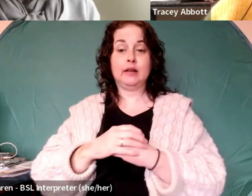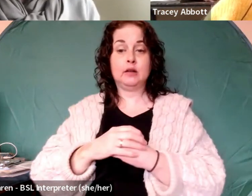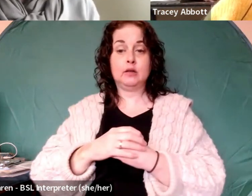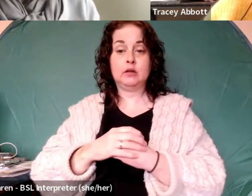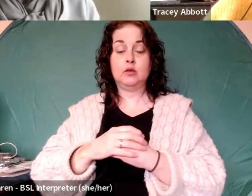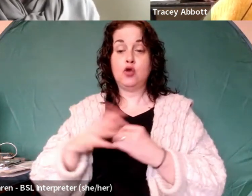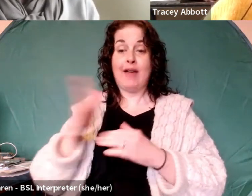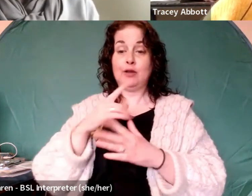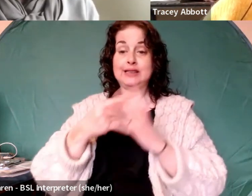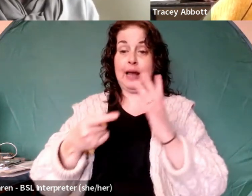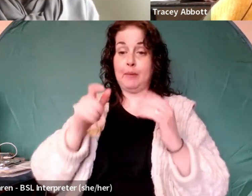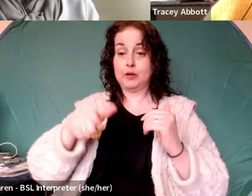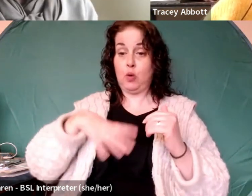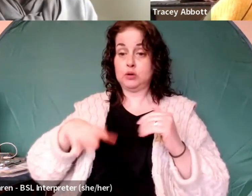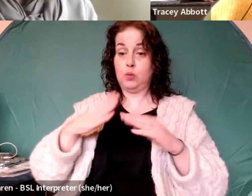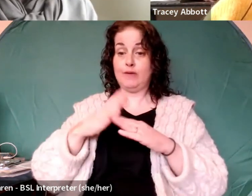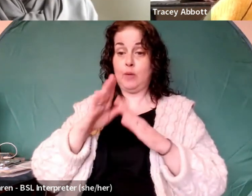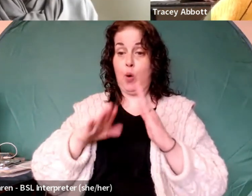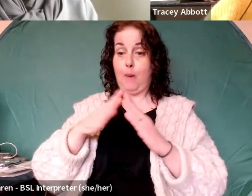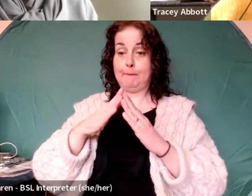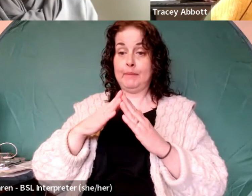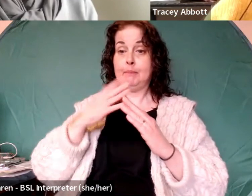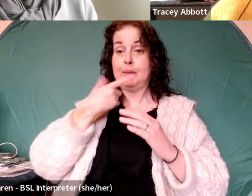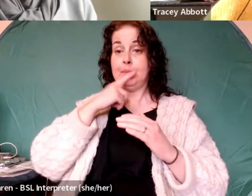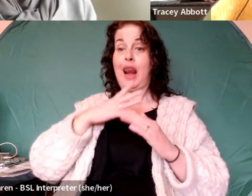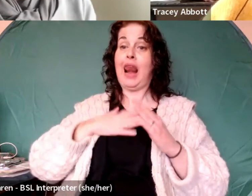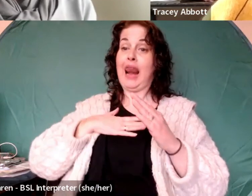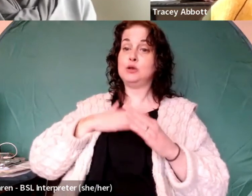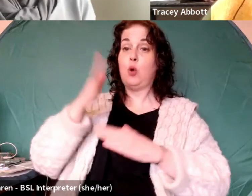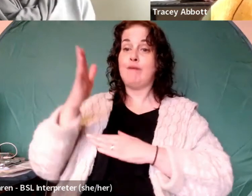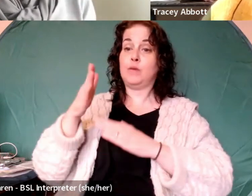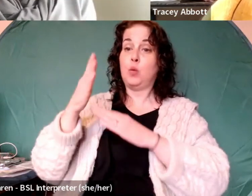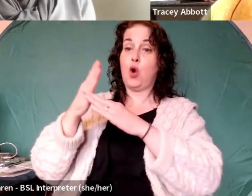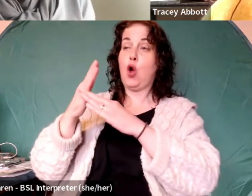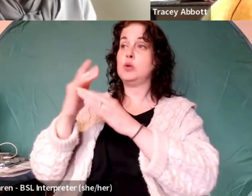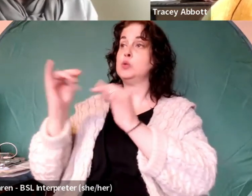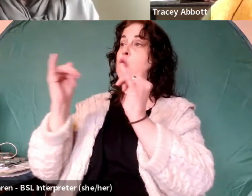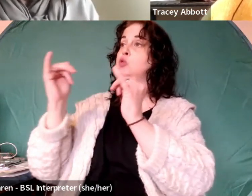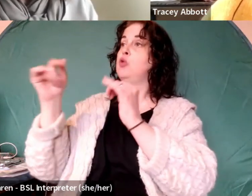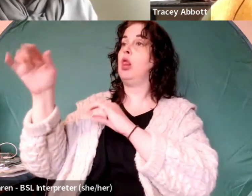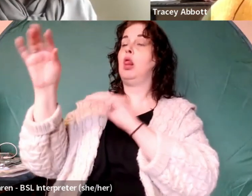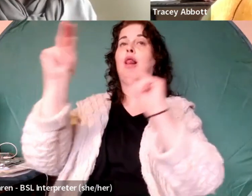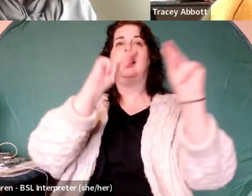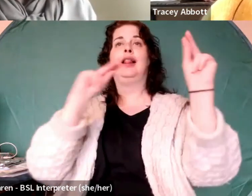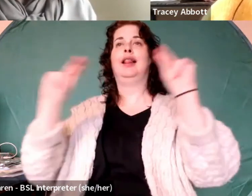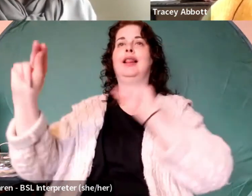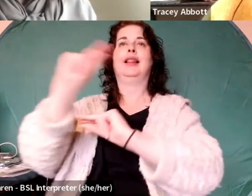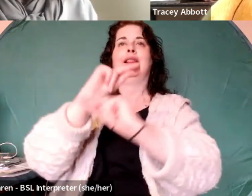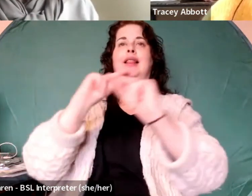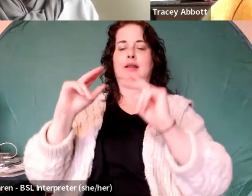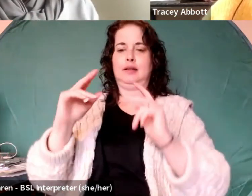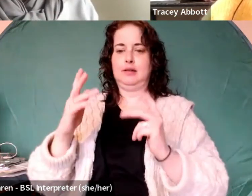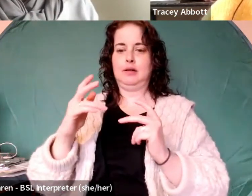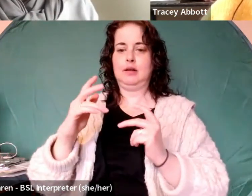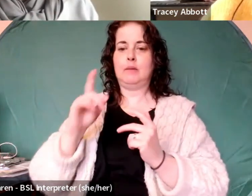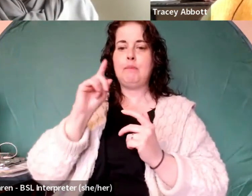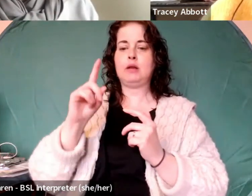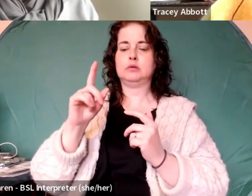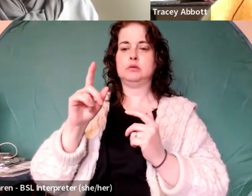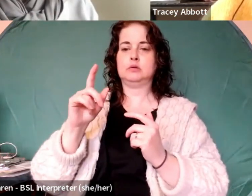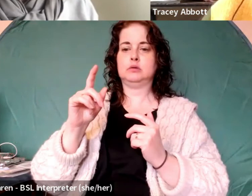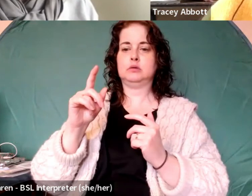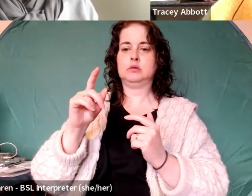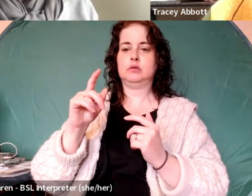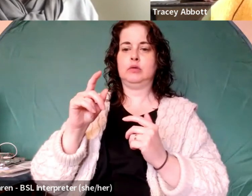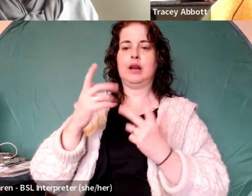disabled person wants to work from home. Many like to go to work for the social side of it, just like non-disabled people do. But I think